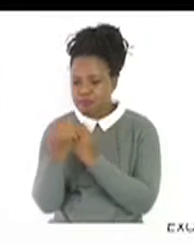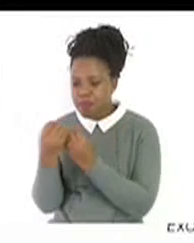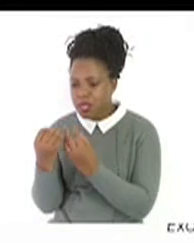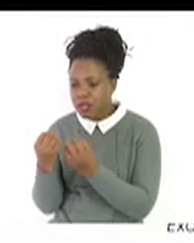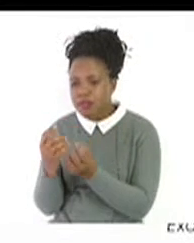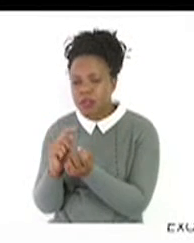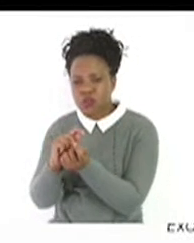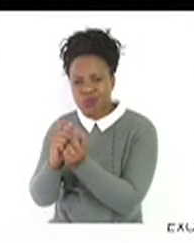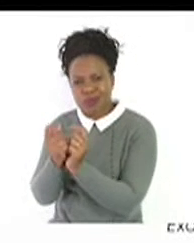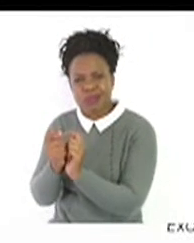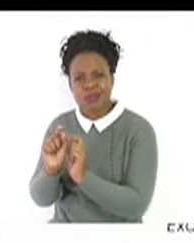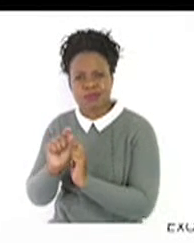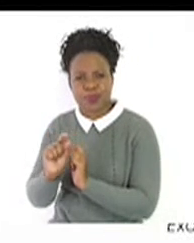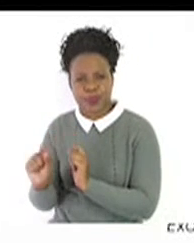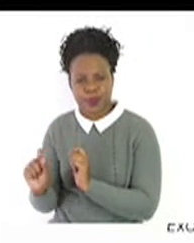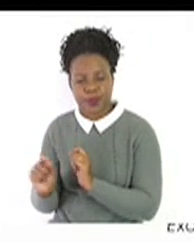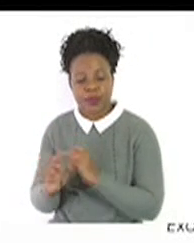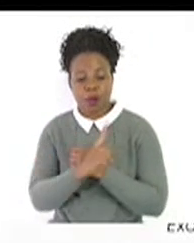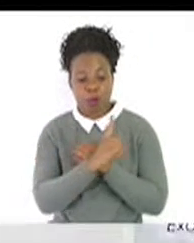two children.